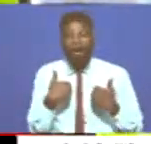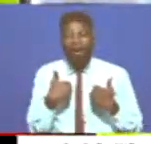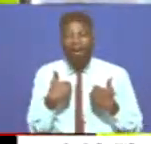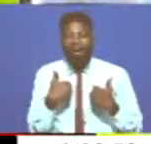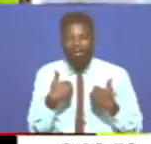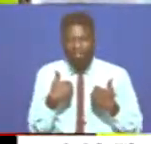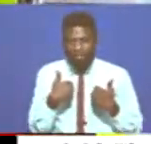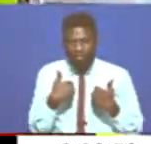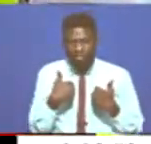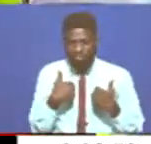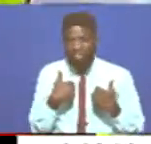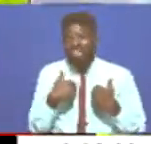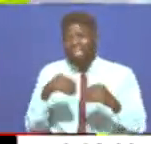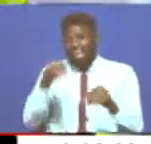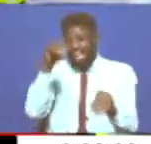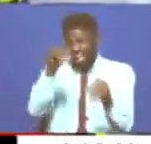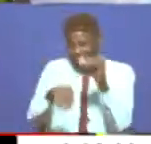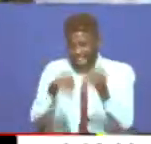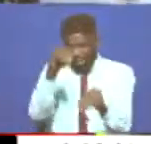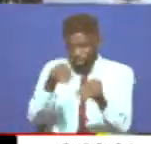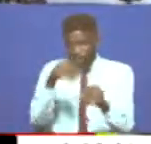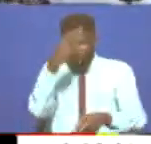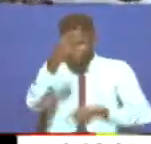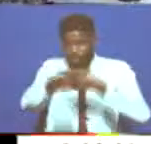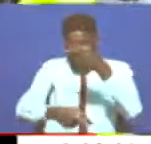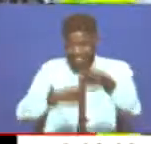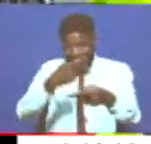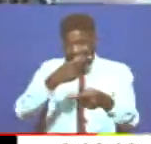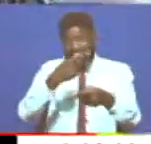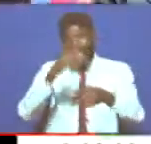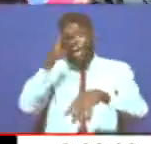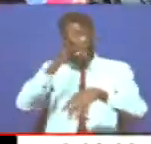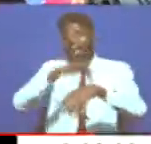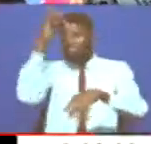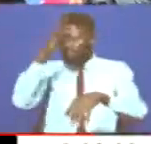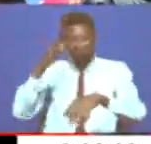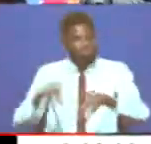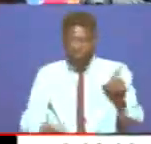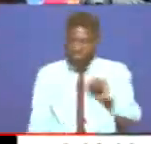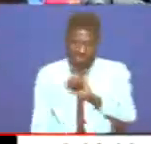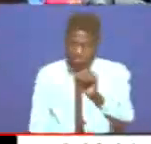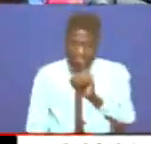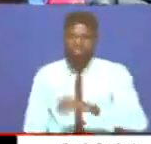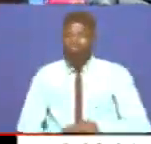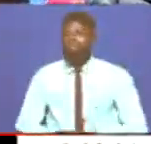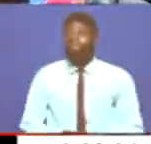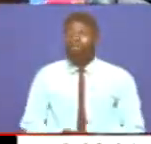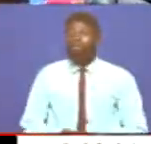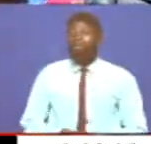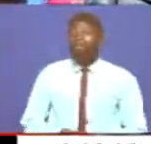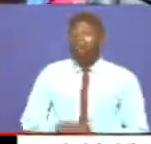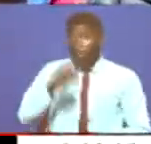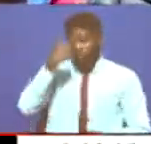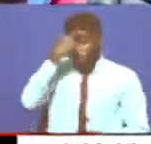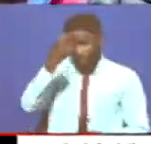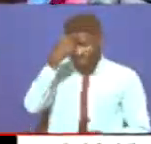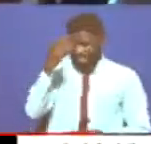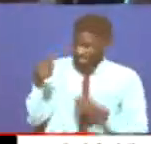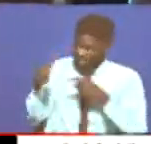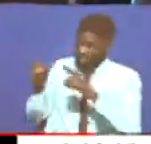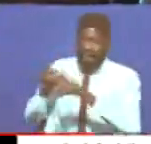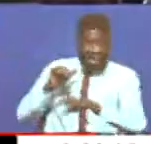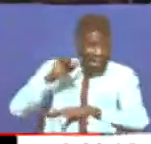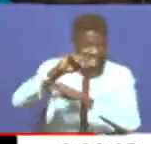outcome of the democratic process that we are going to have on 9th of August. Ford Kenya leader Moses Wetangula asked the government